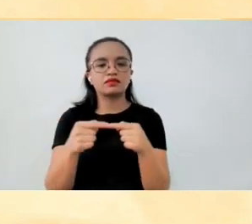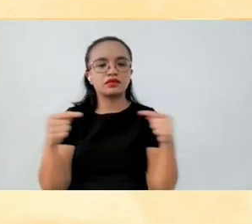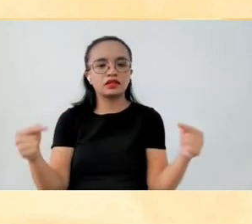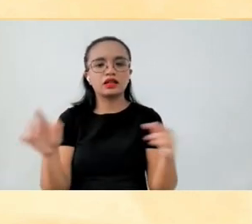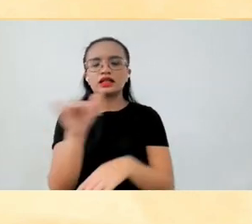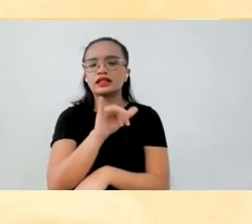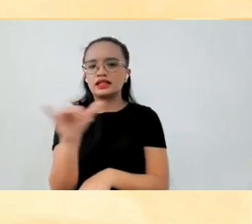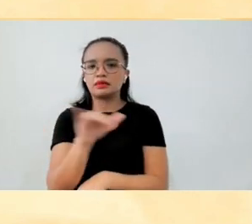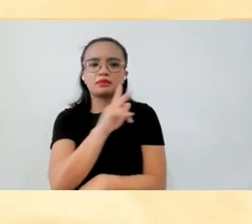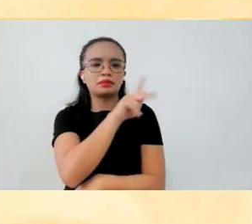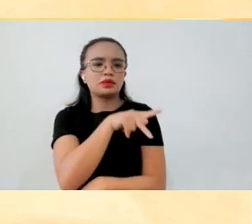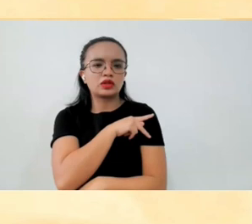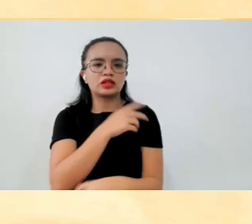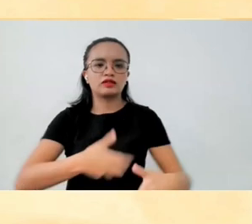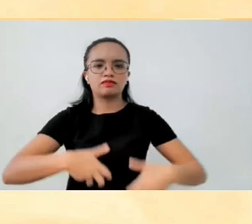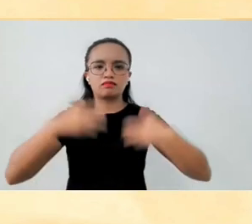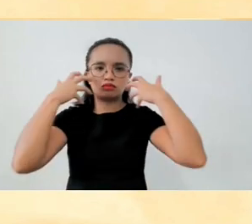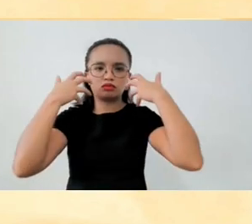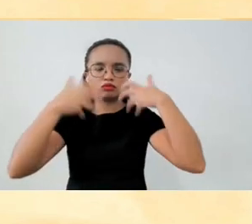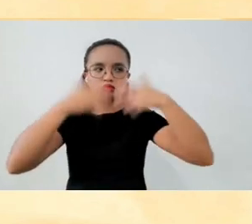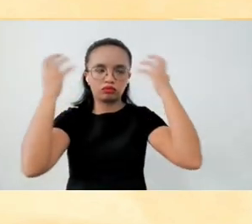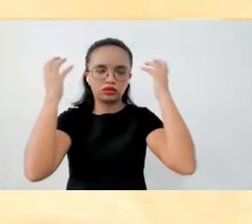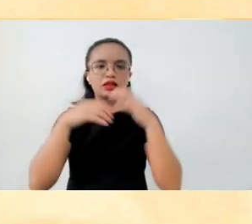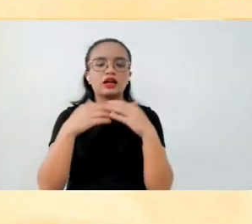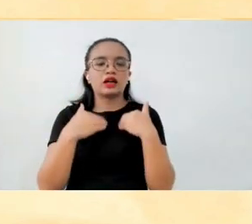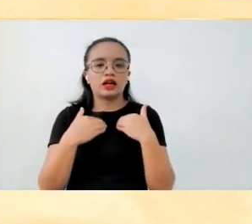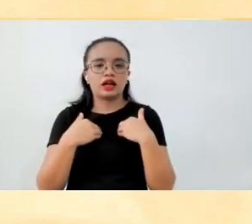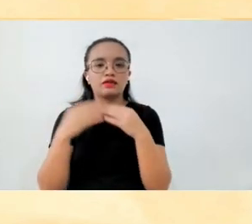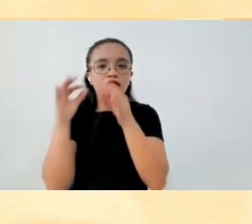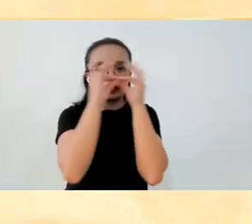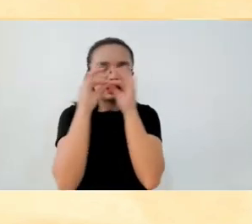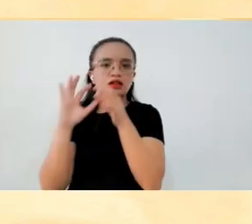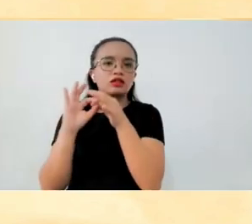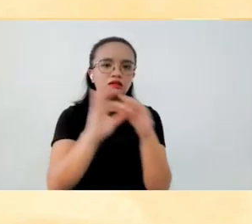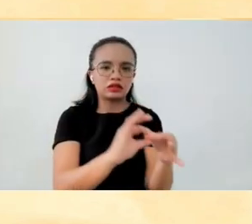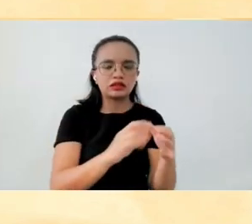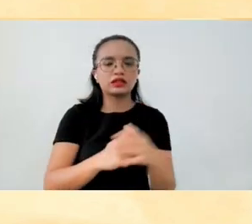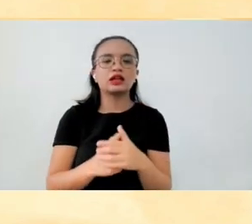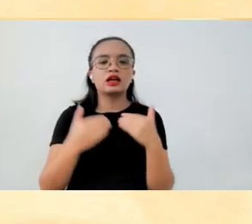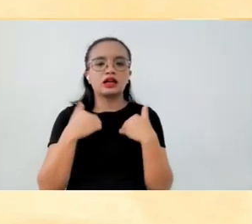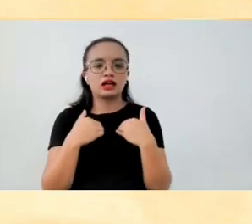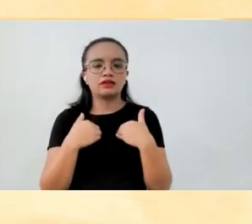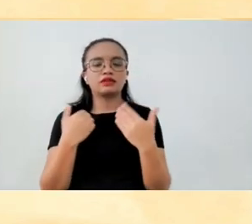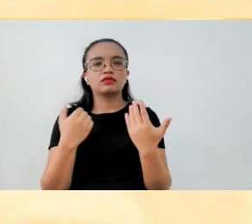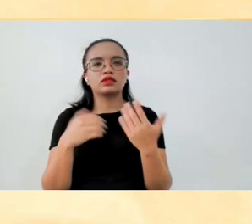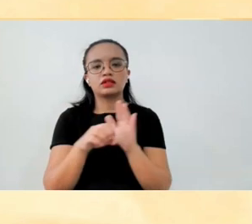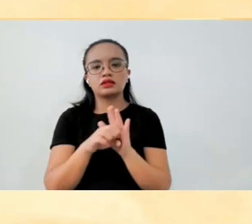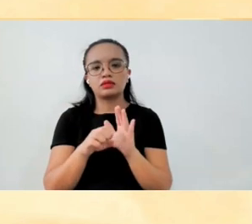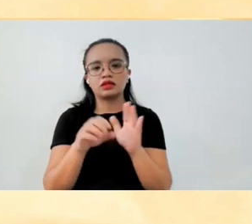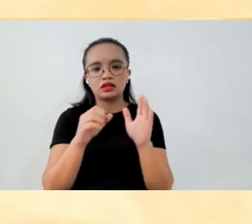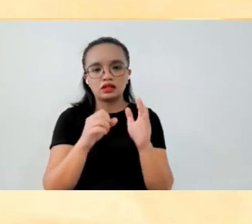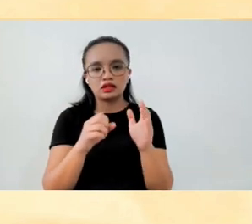even personal grudges. There are also drug-related conflicts, shadow economies, including those in